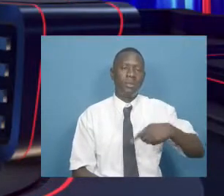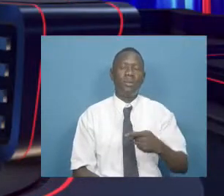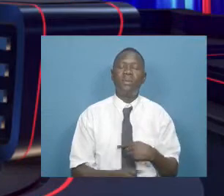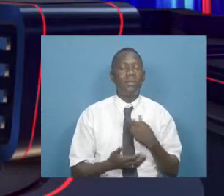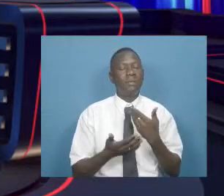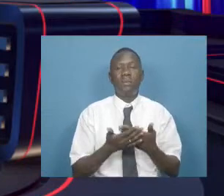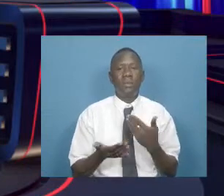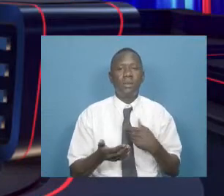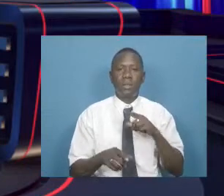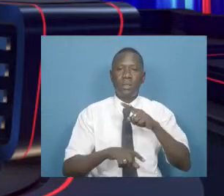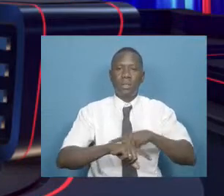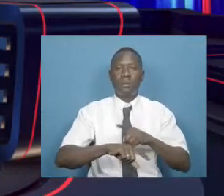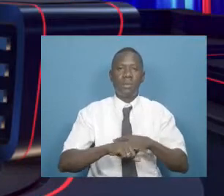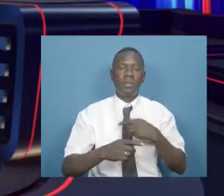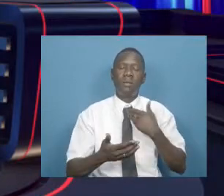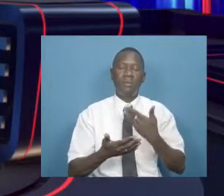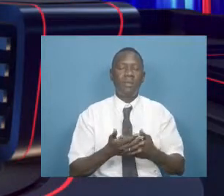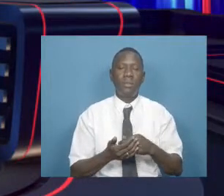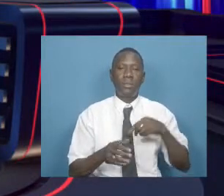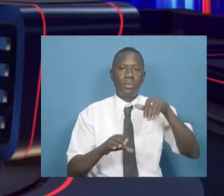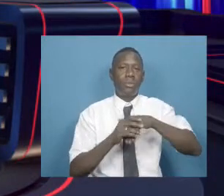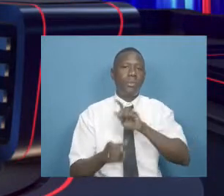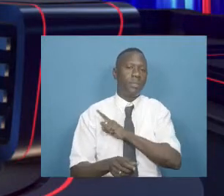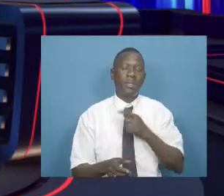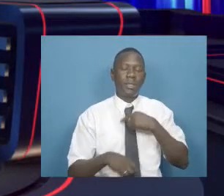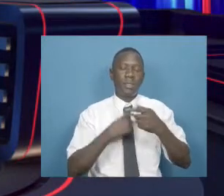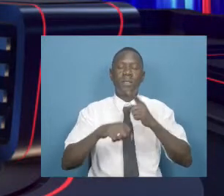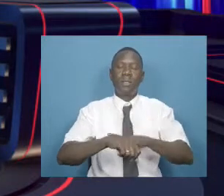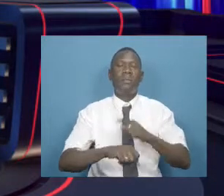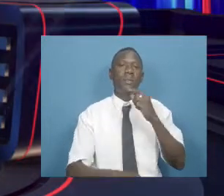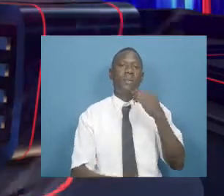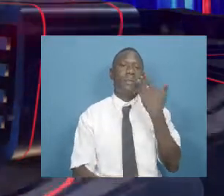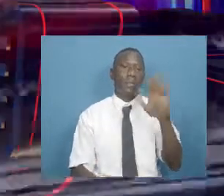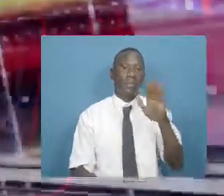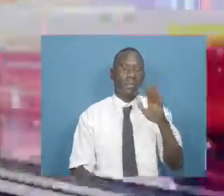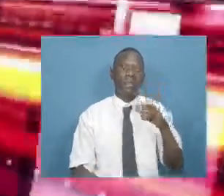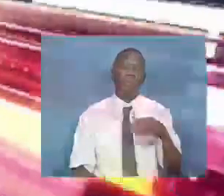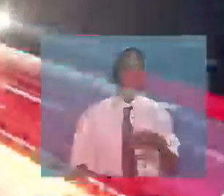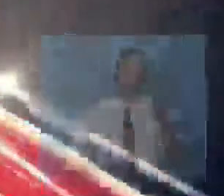we've completely run out of time, and that's it for QTV News. Join us again at 10. Thank you very much for watching.